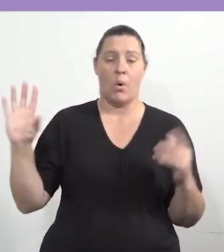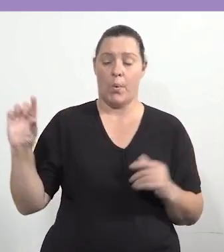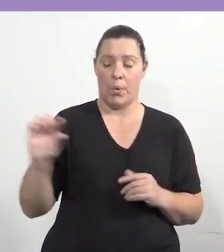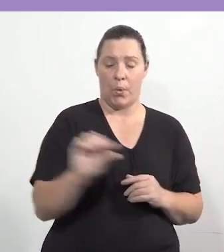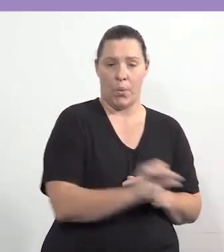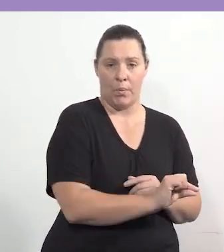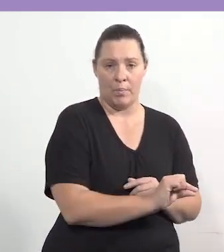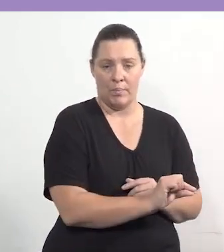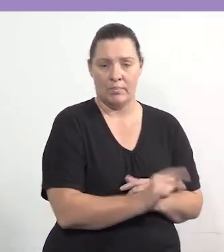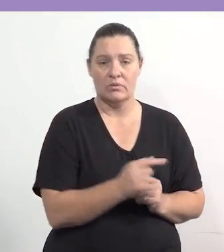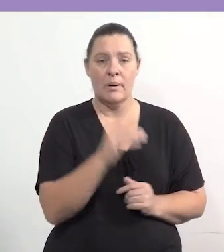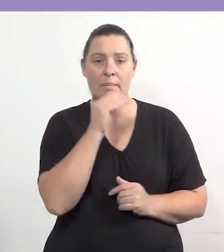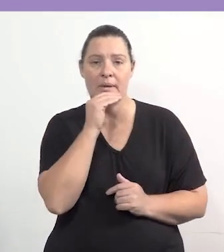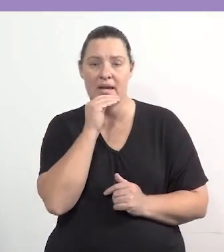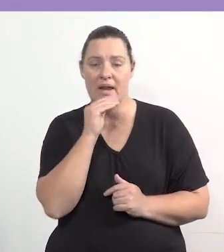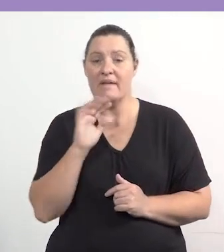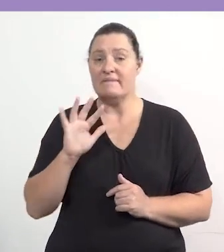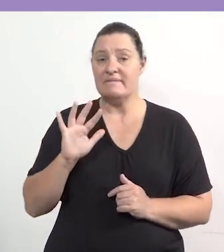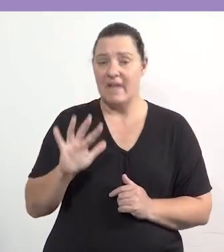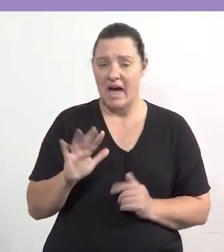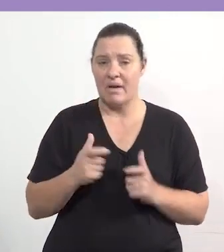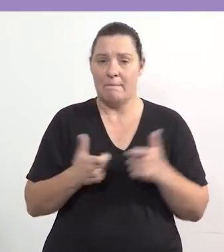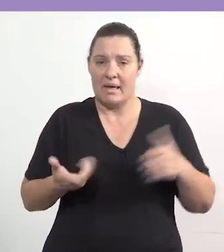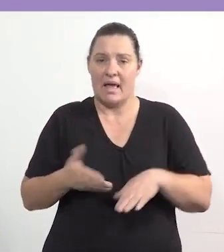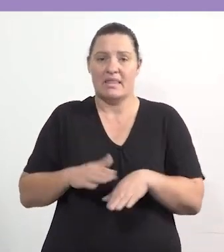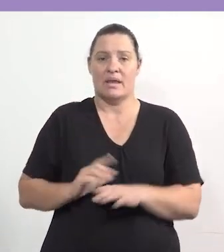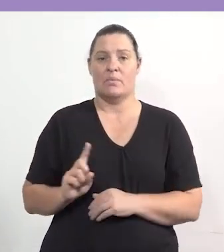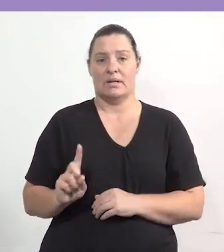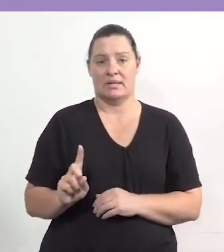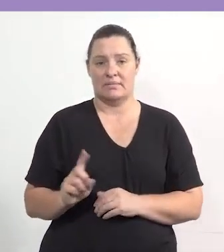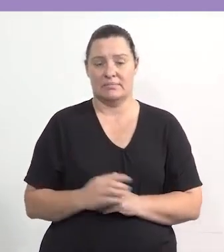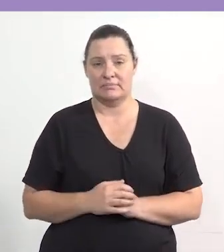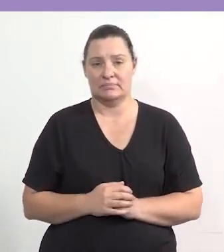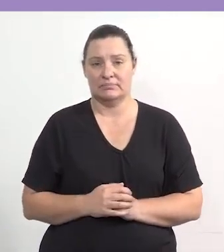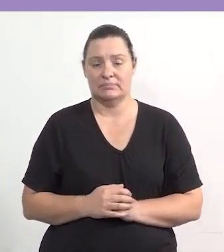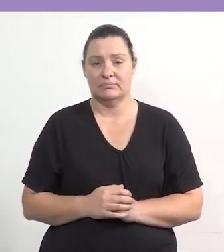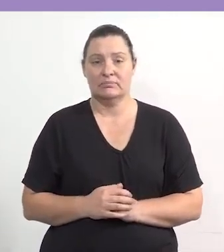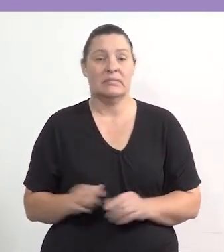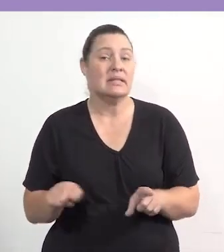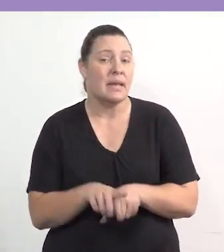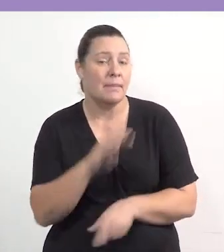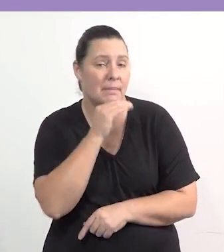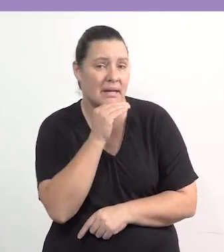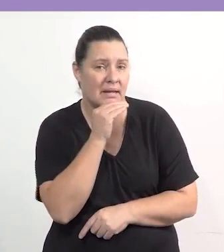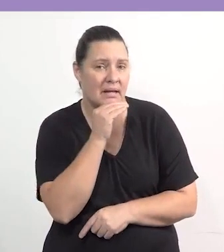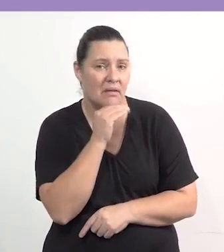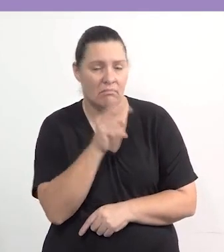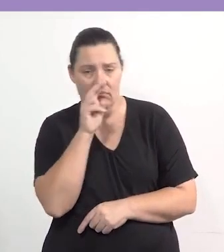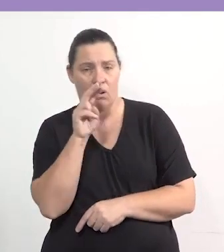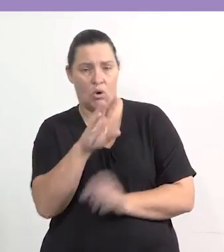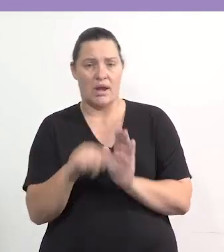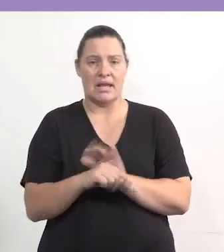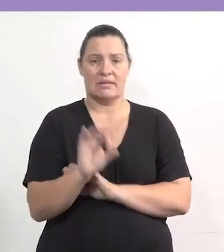becoming smaller. So that means that 5 is bigger than 1. That also means that when we are looking